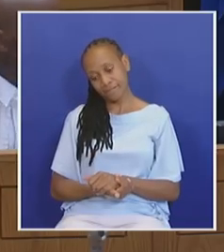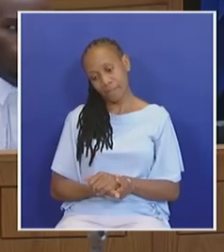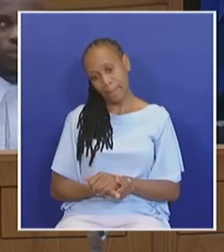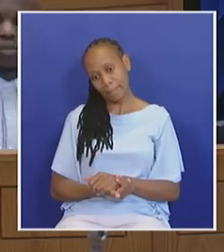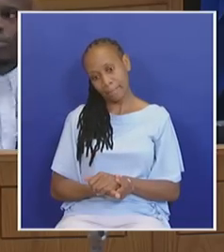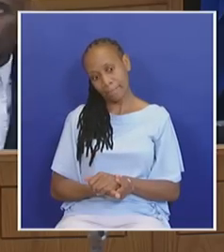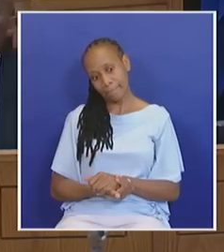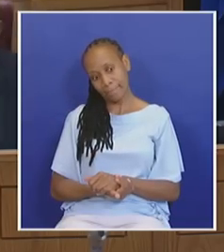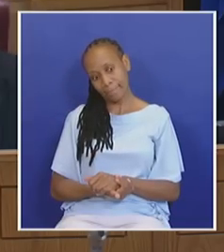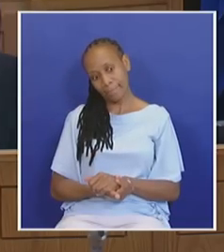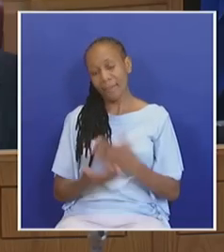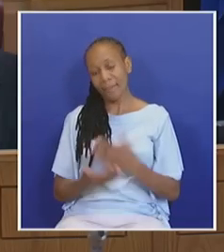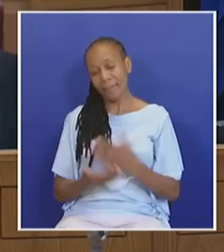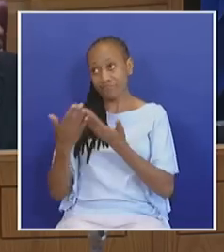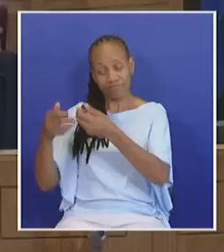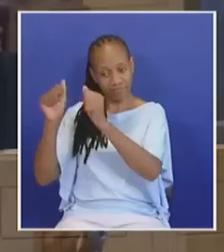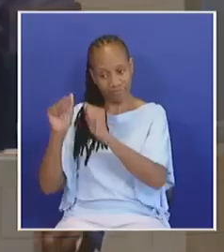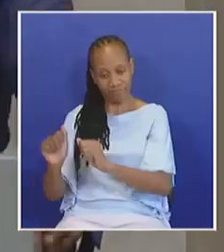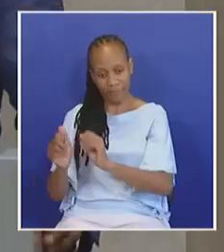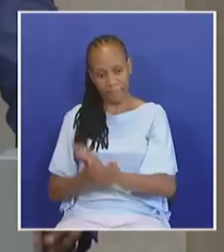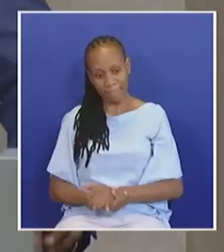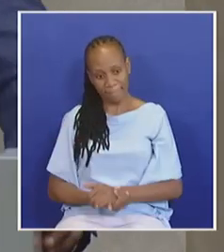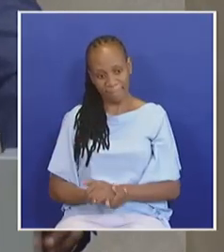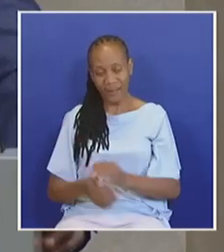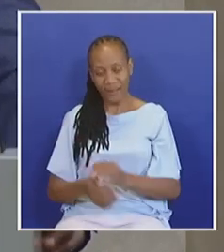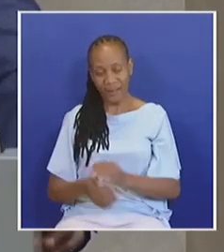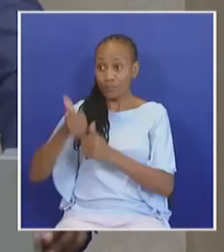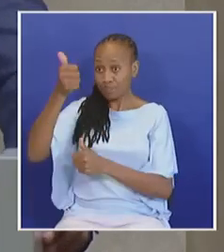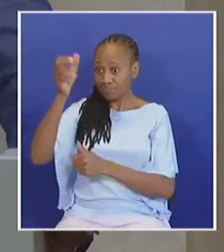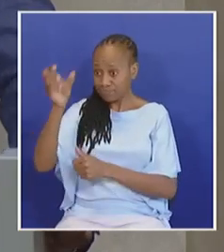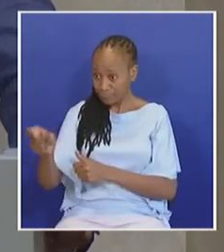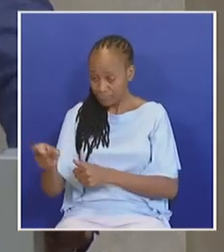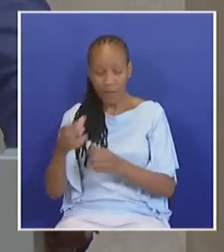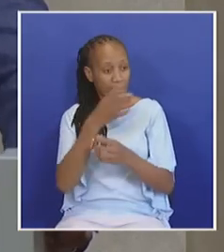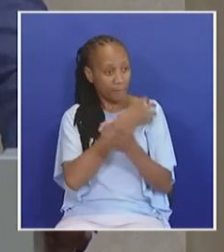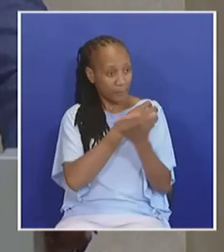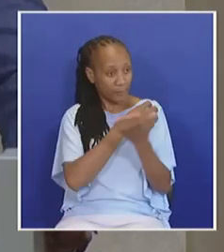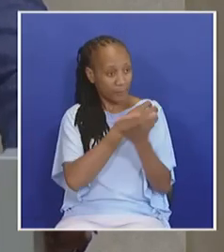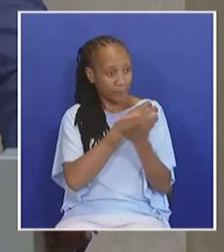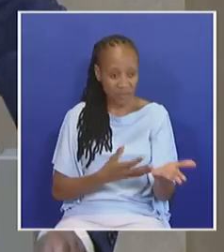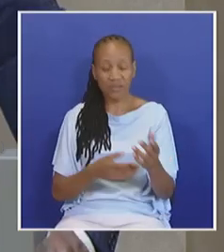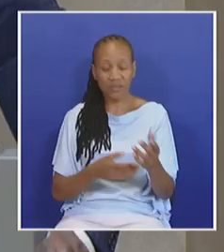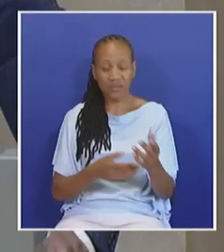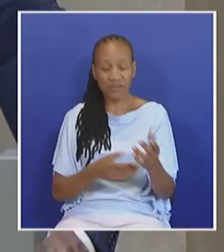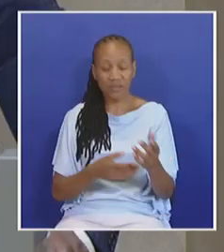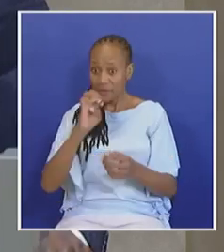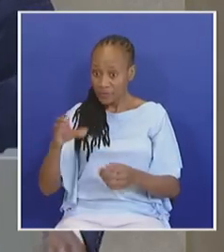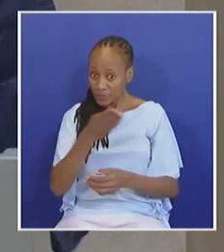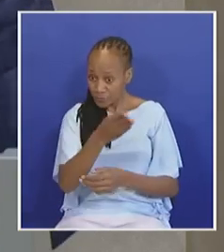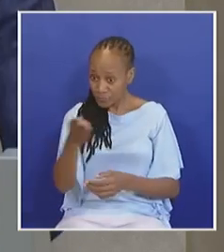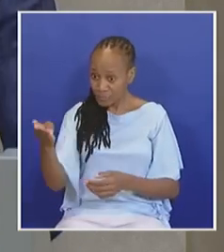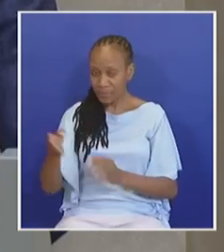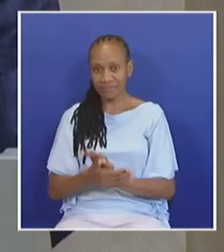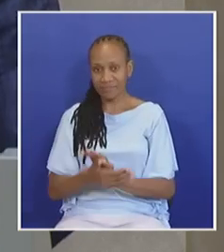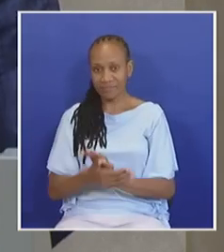Thank you very much, Honorable Chair, Honorable Chief Whip, Honorable Ministers, MECs present here today,